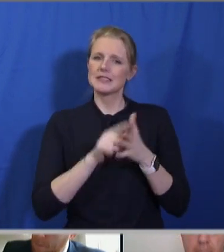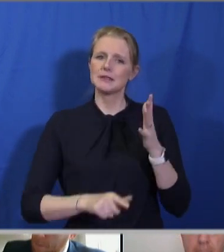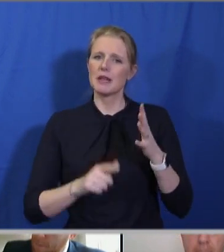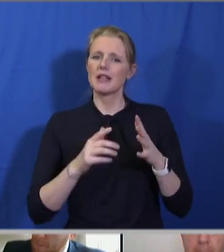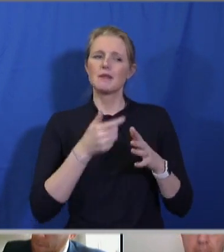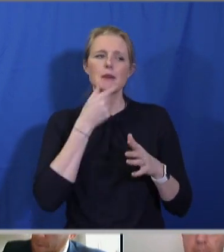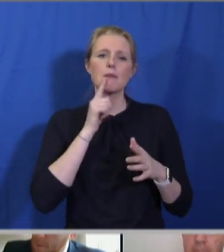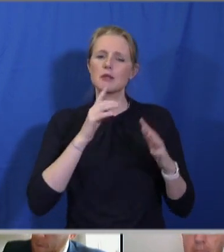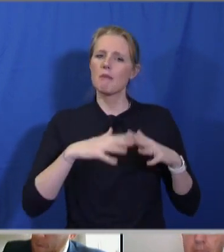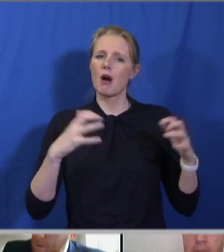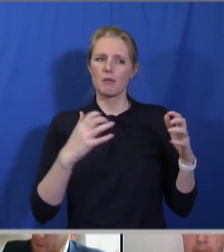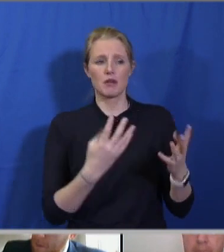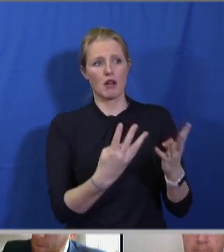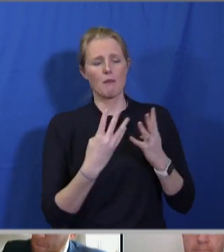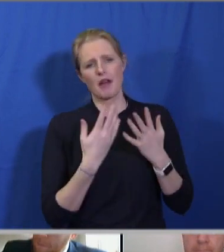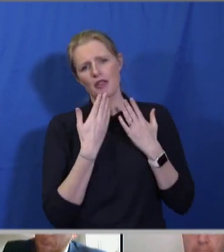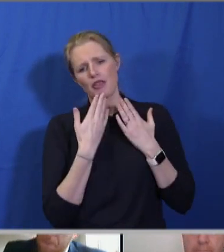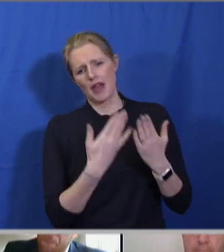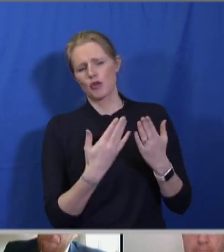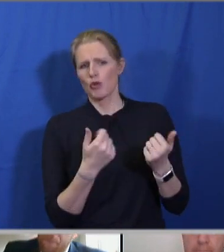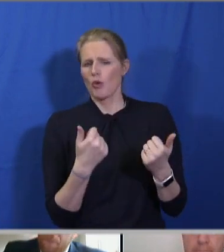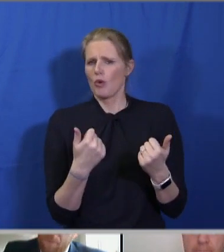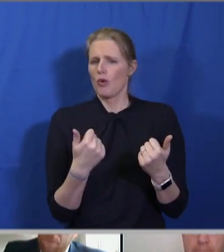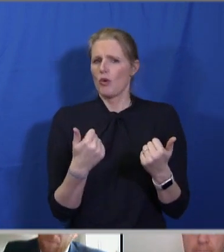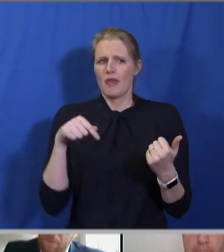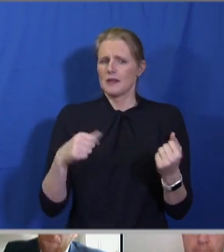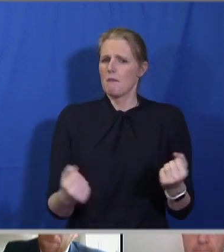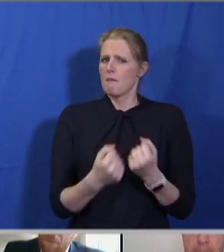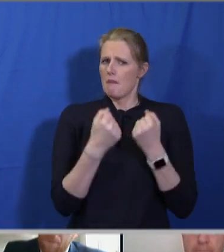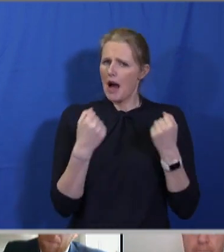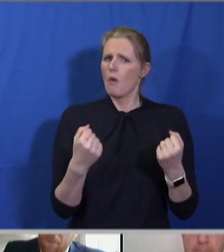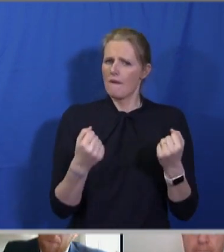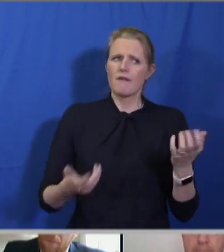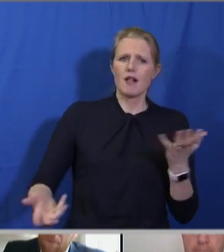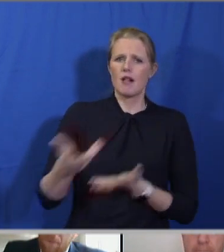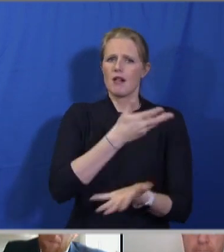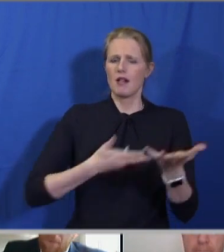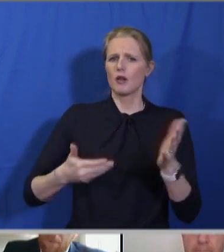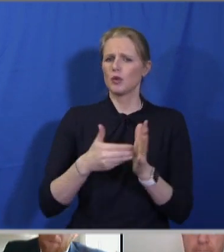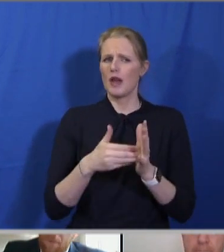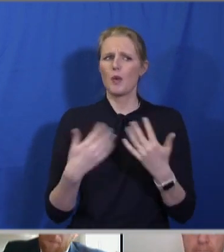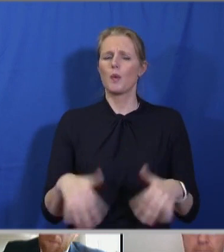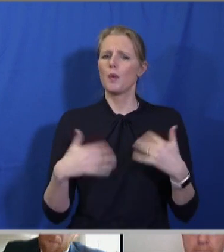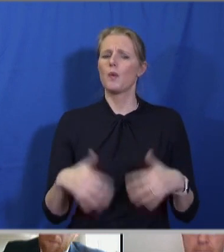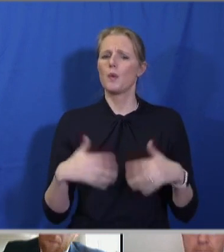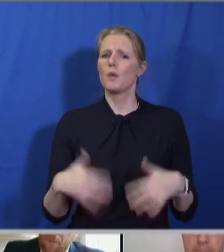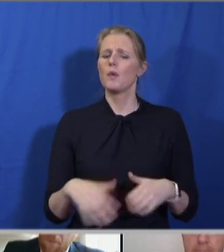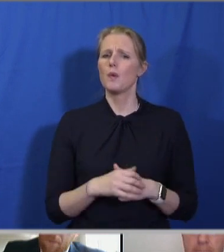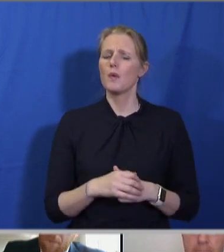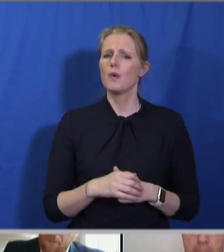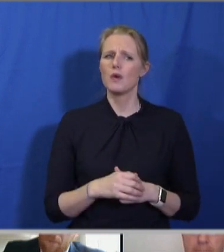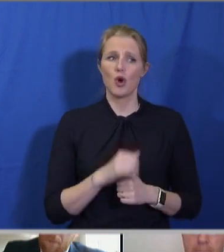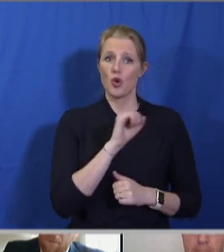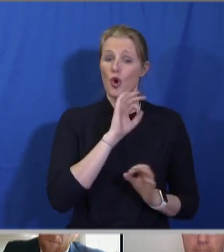People's Parliament. I think it's been a really powerful session this morning, and I think your questions